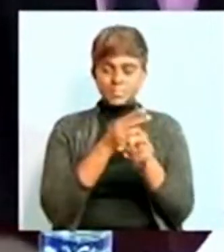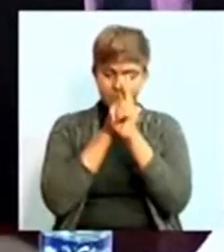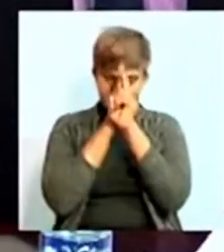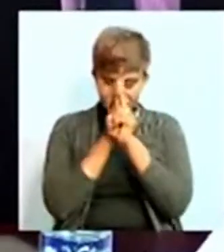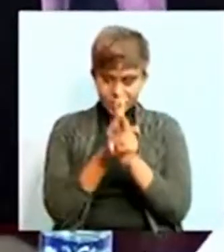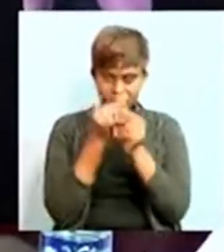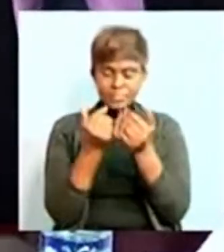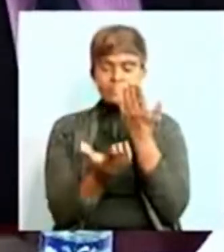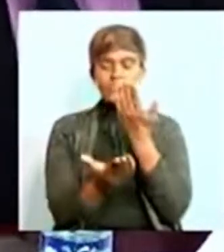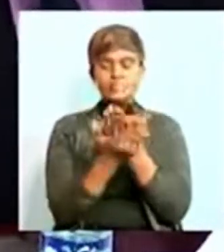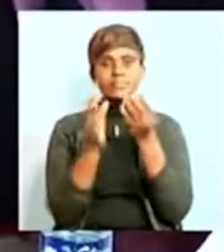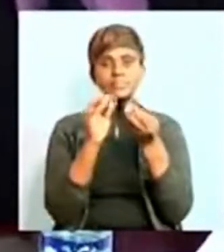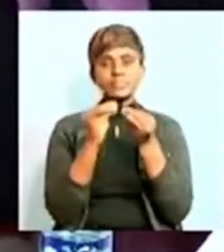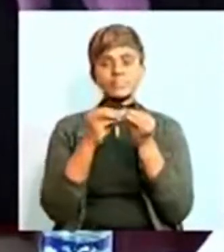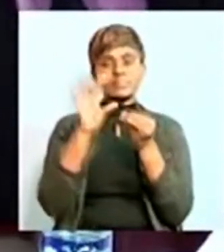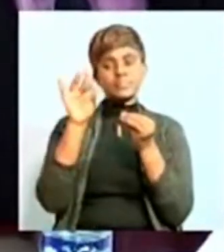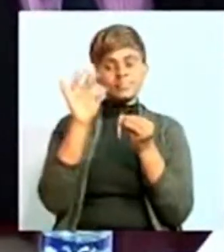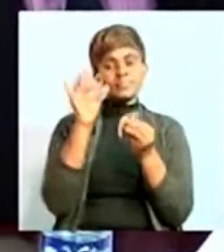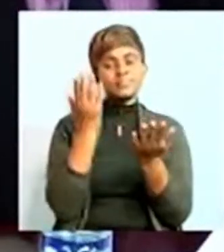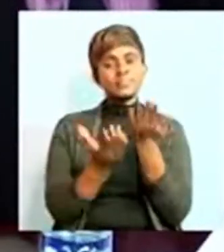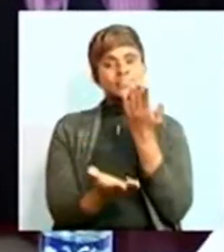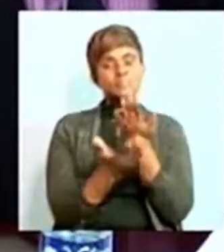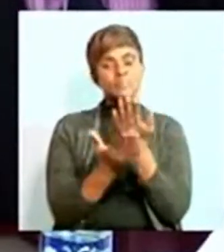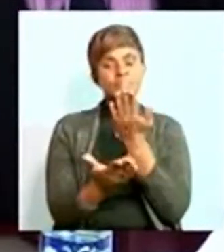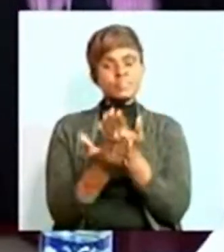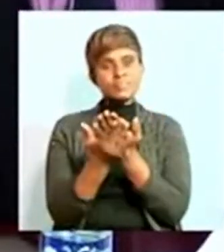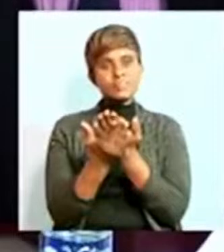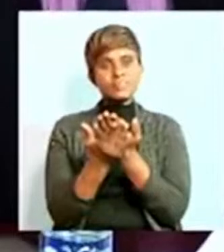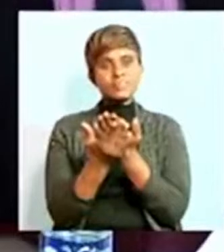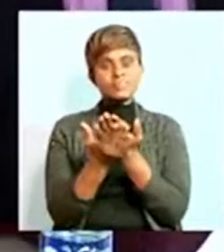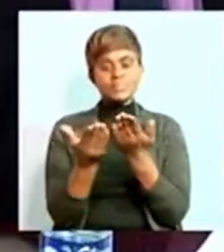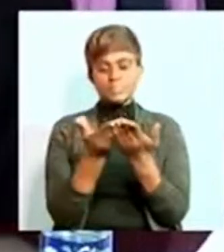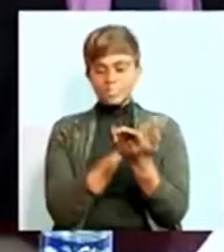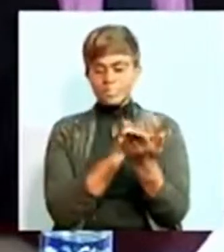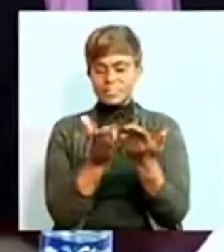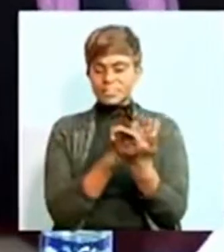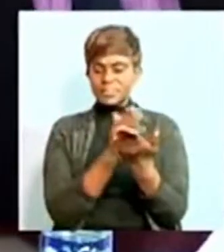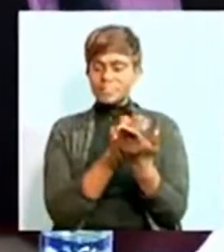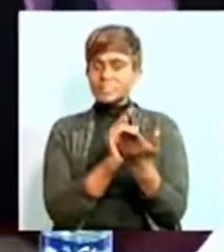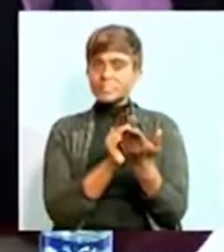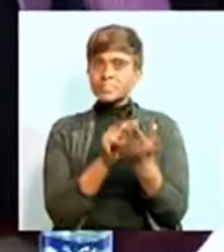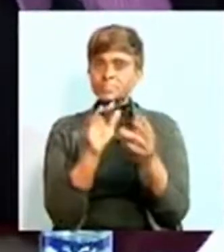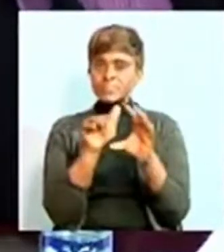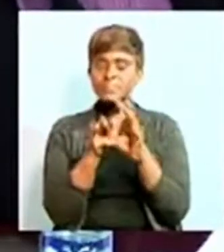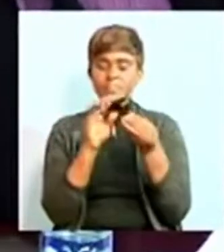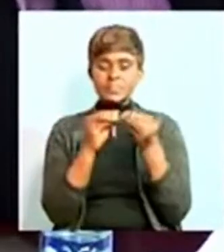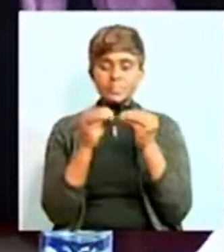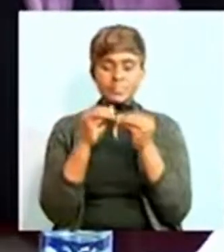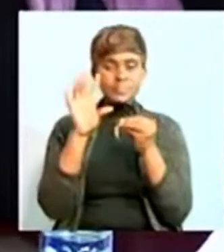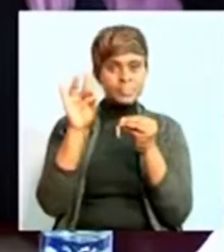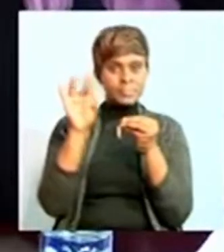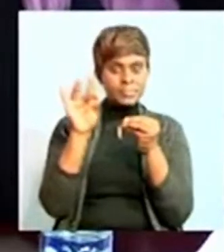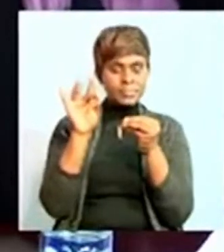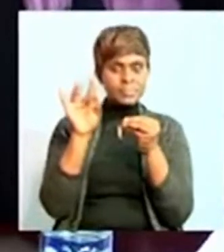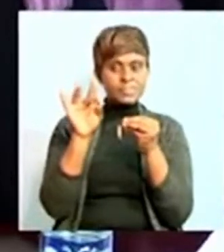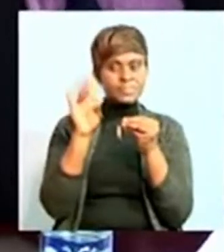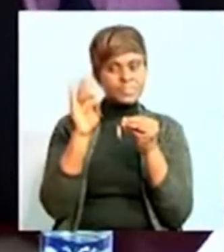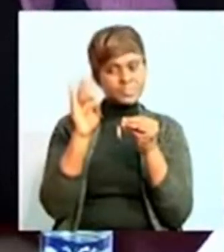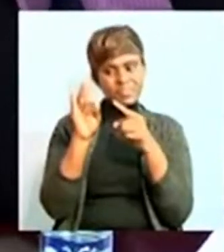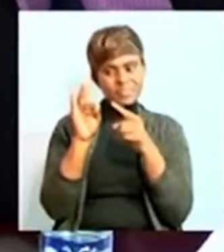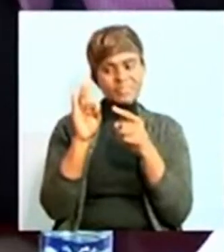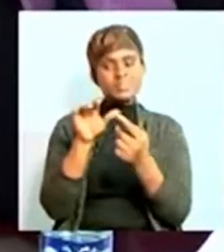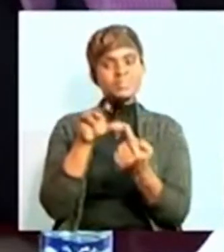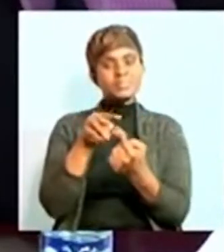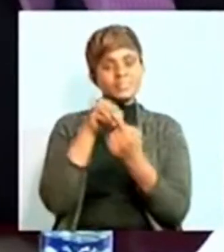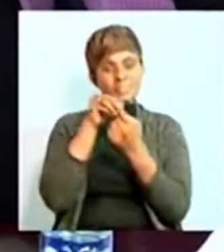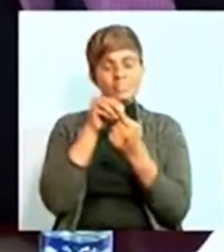to Appendix 8 attached. I think if you peruse through there on number 7, you would find a